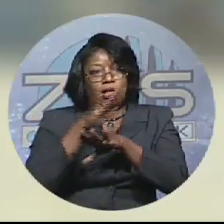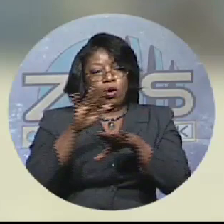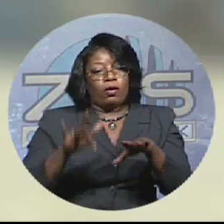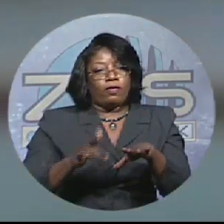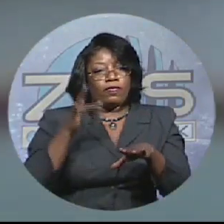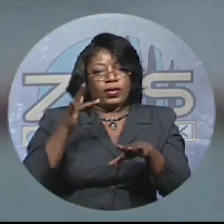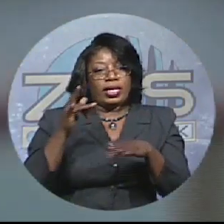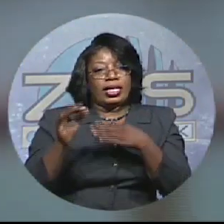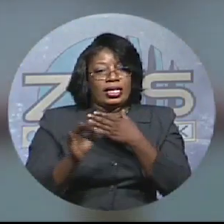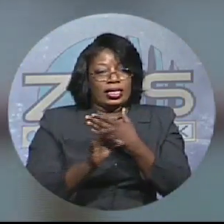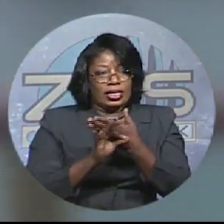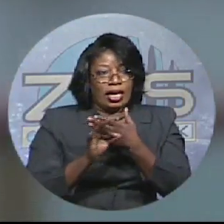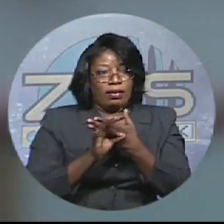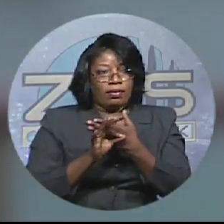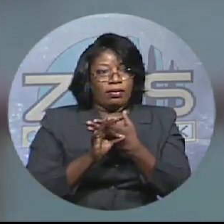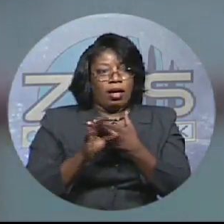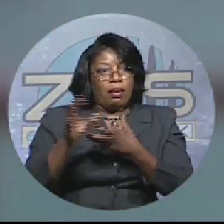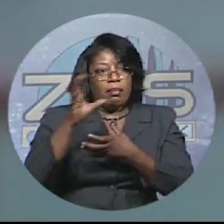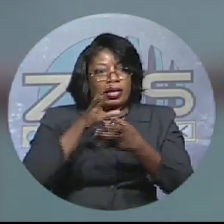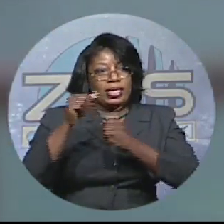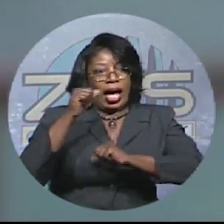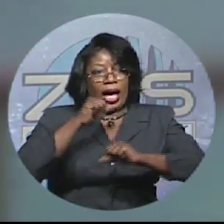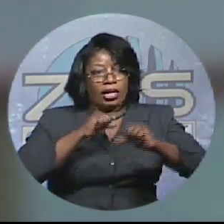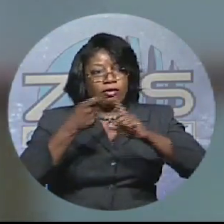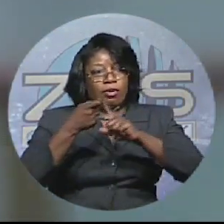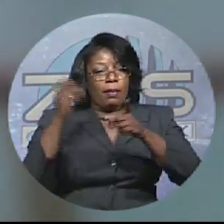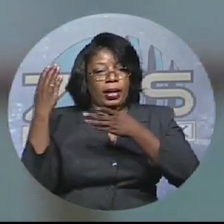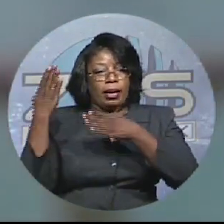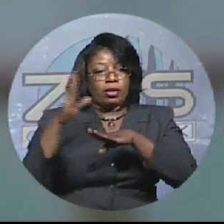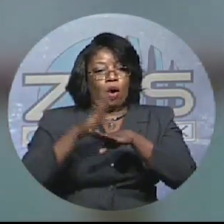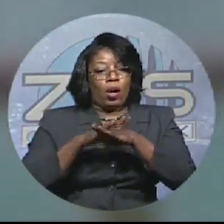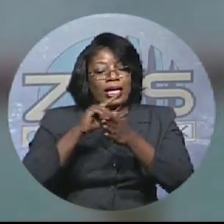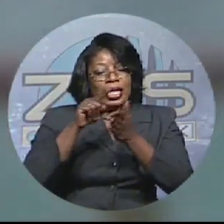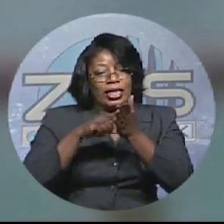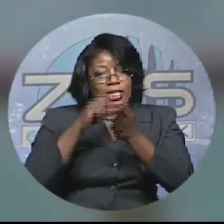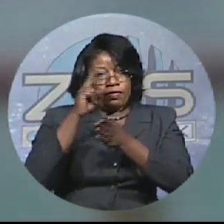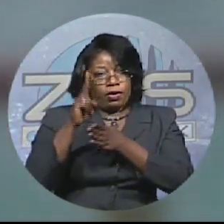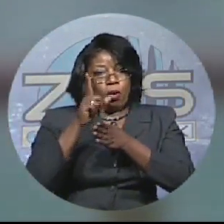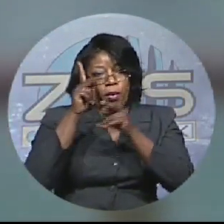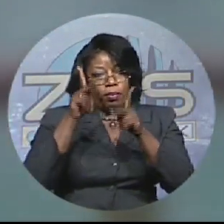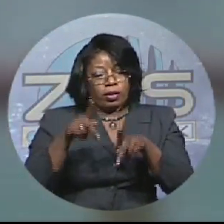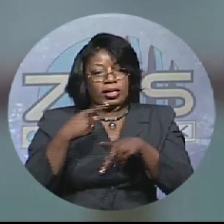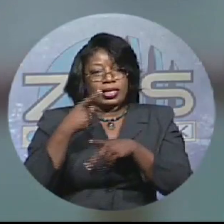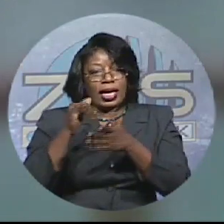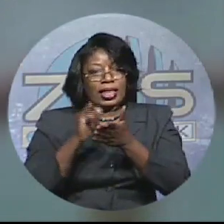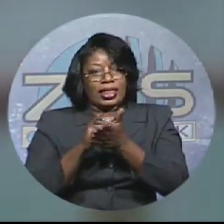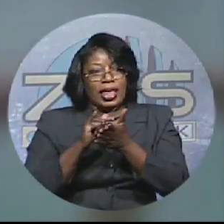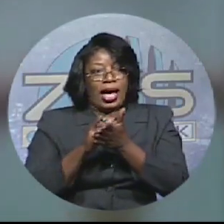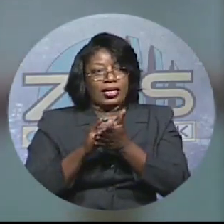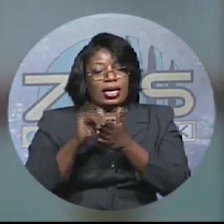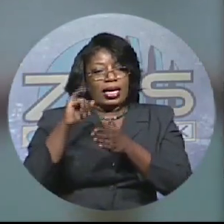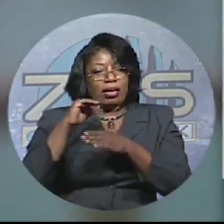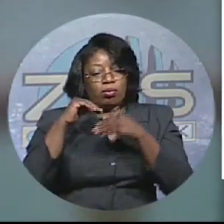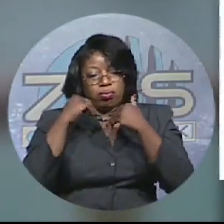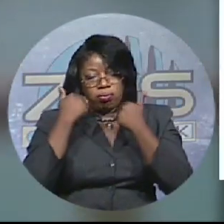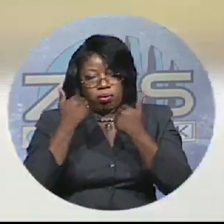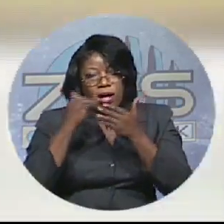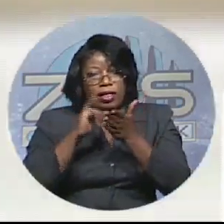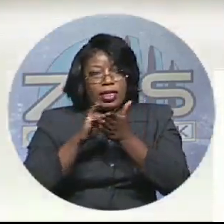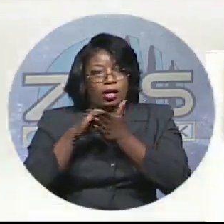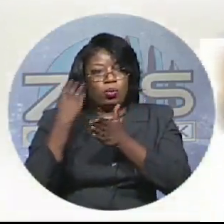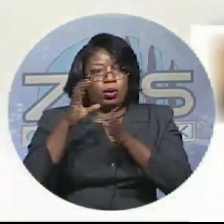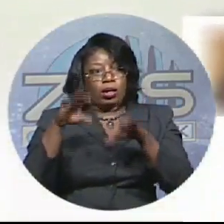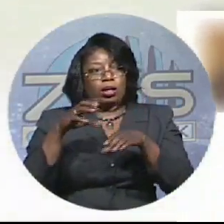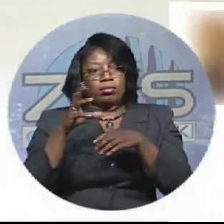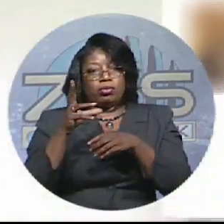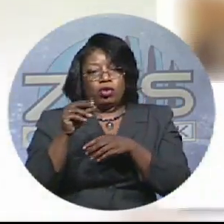1-800-I-DON'T-FEEL-SAFE. Now, there were mixed views on social media from Bahamians on the video, one person commenting that it was embarrassing that we could